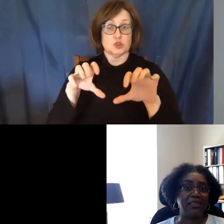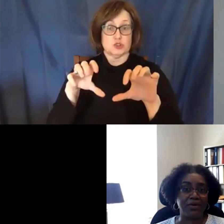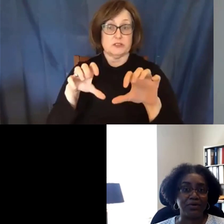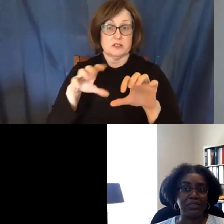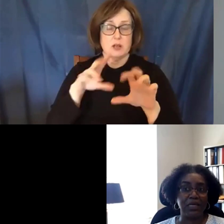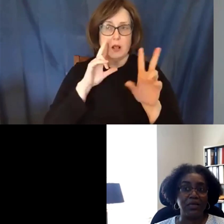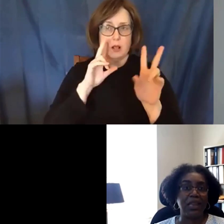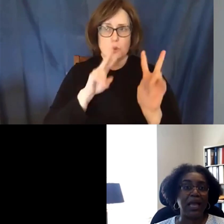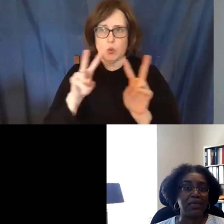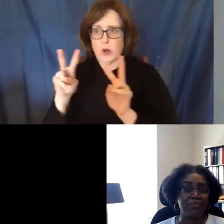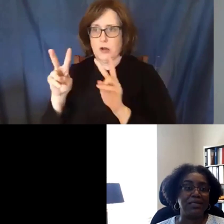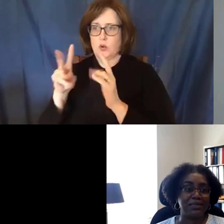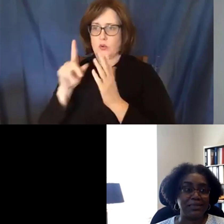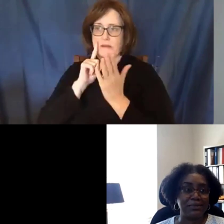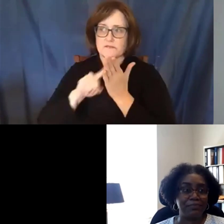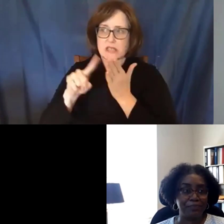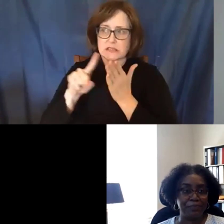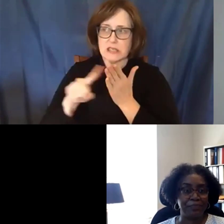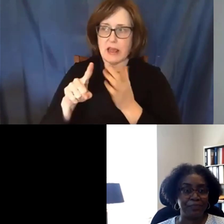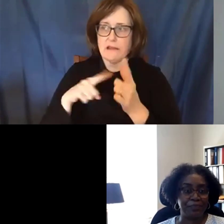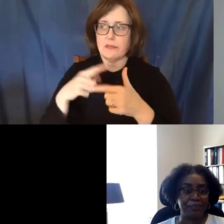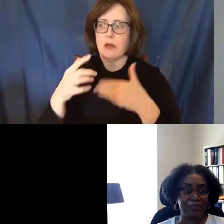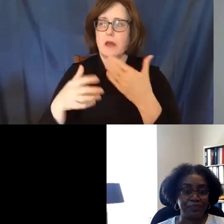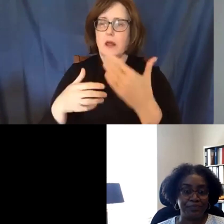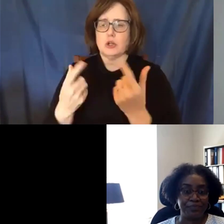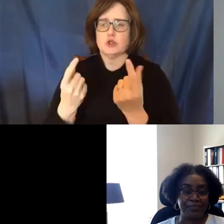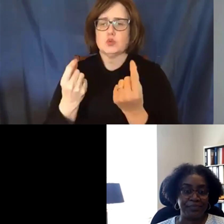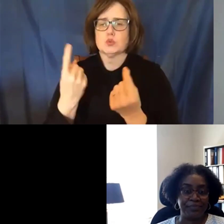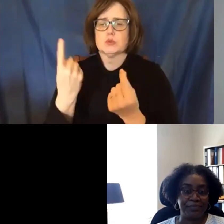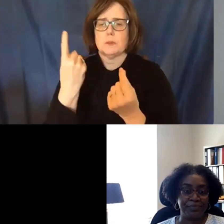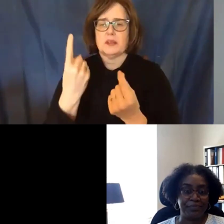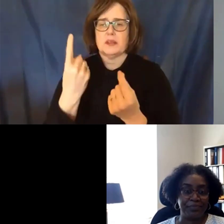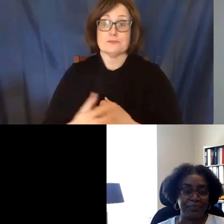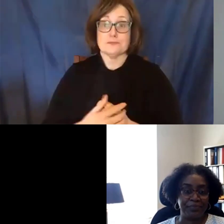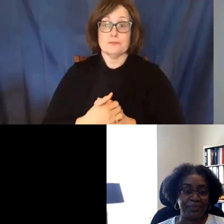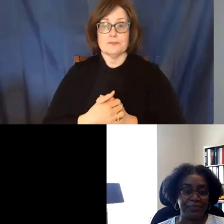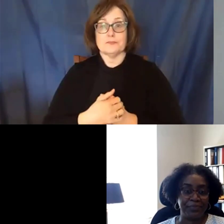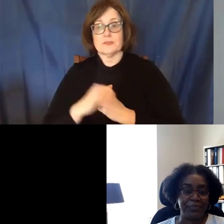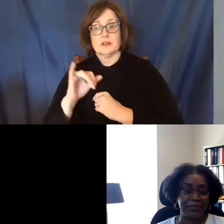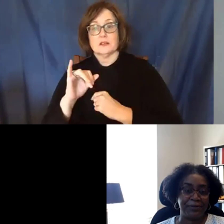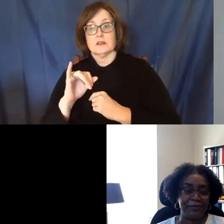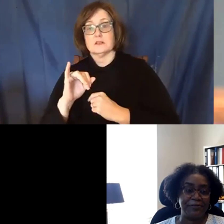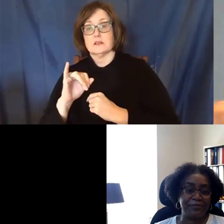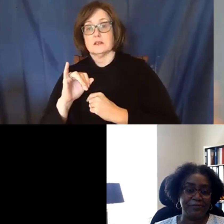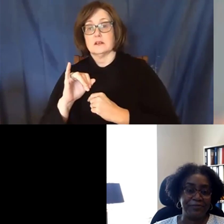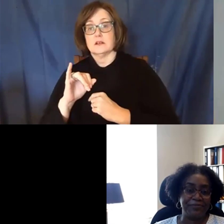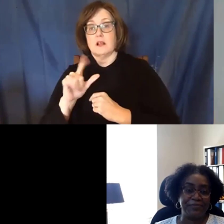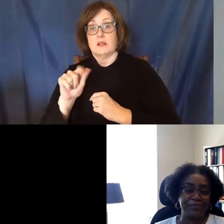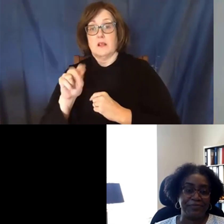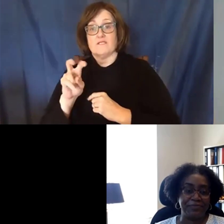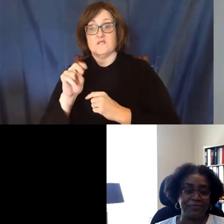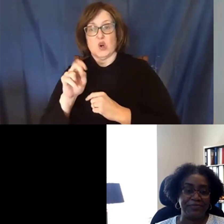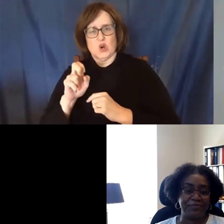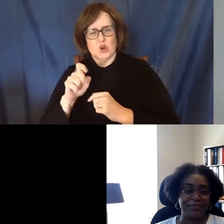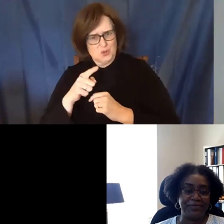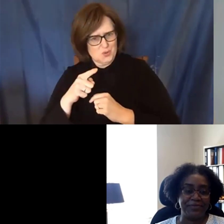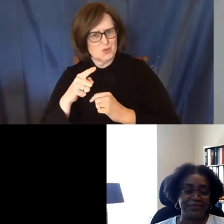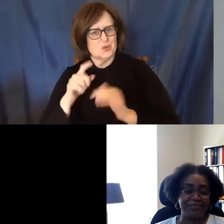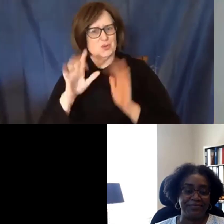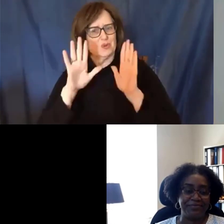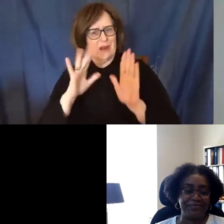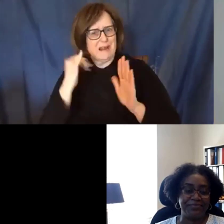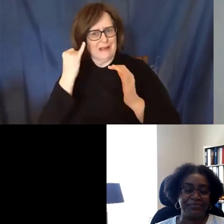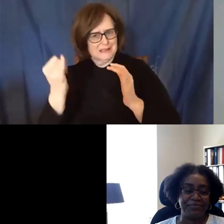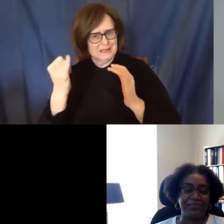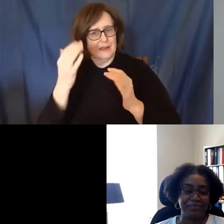investigating those documents. Great, thank you. That's a great idea. I'm sure I know there's a number of faculty